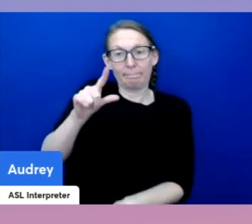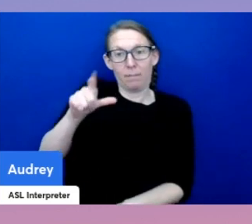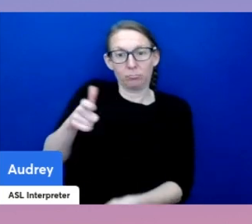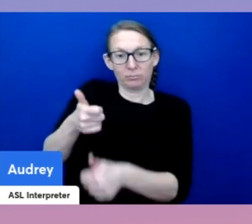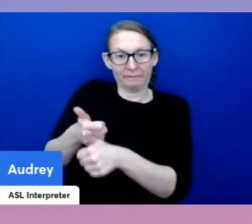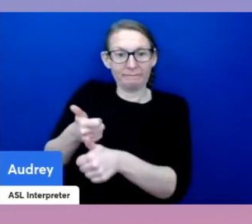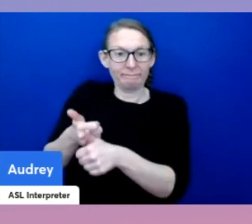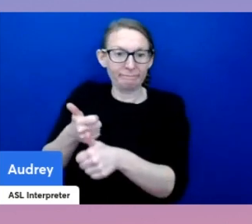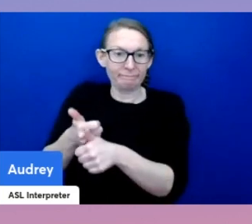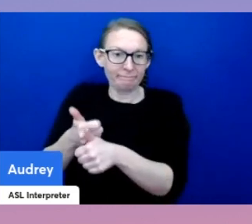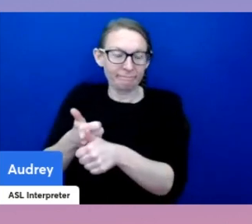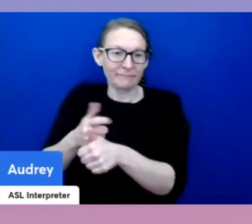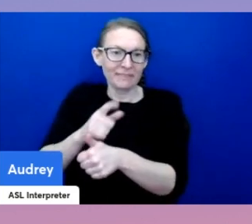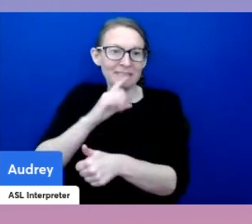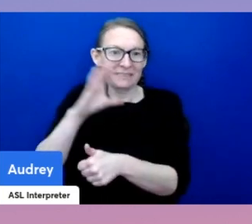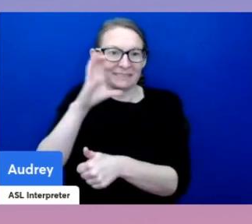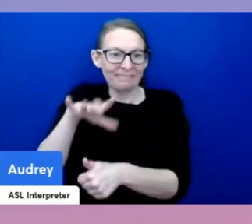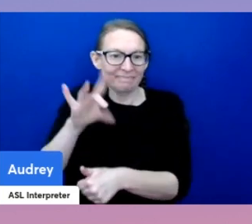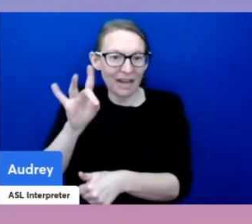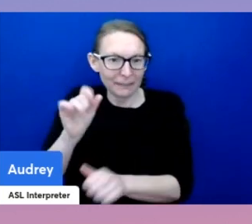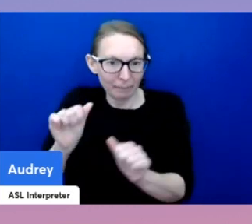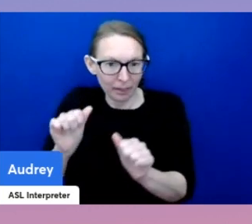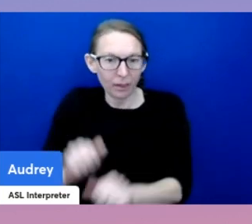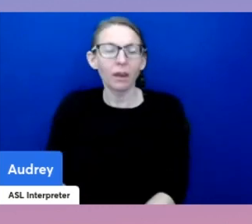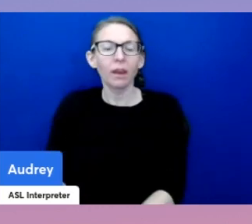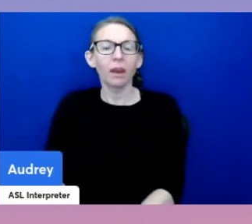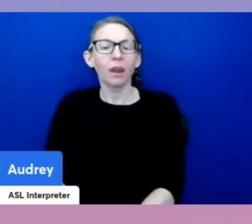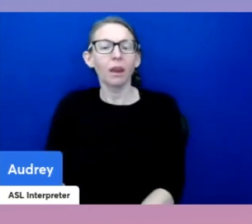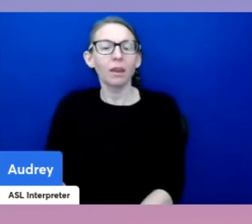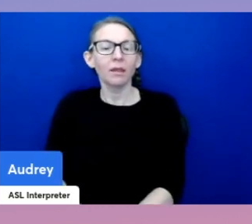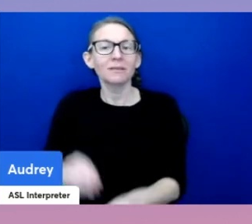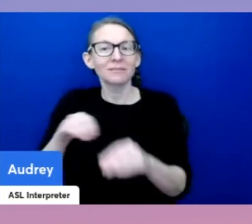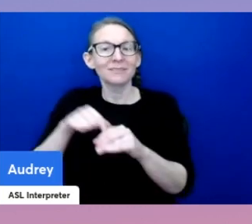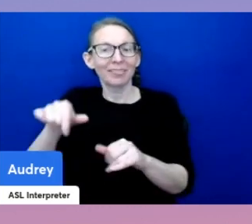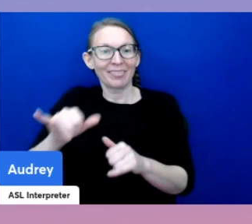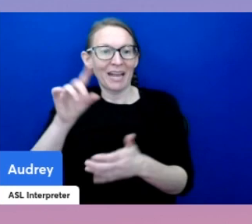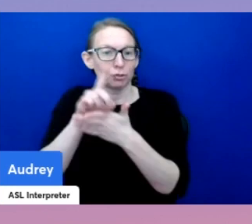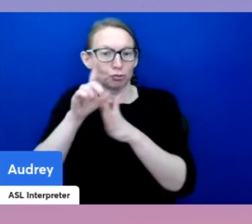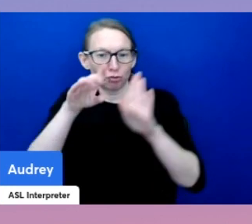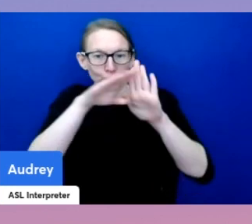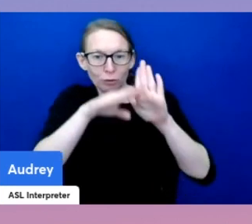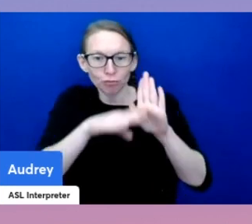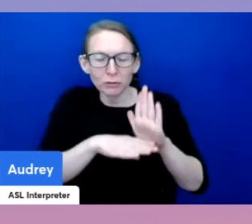available in registry, but it depends on